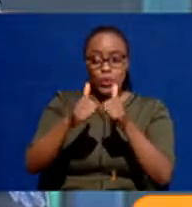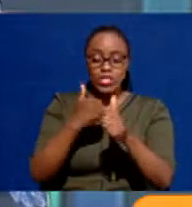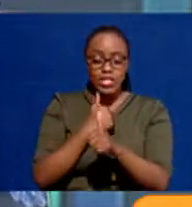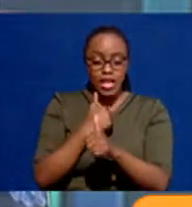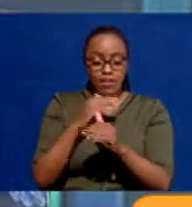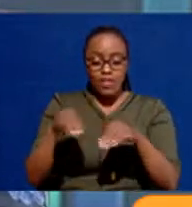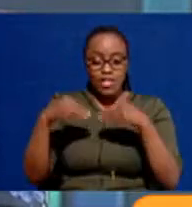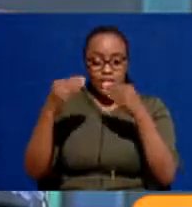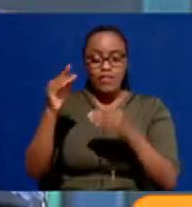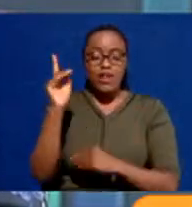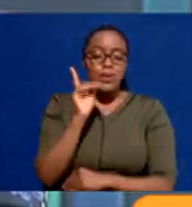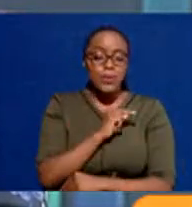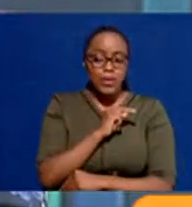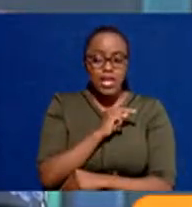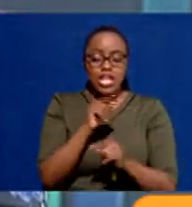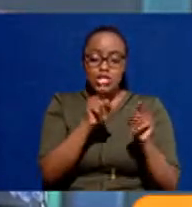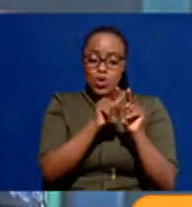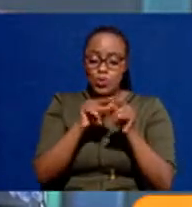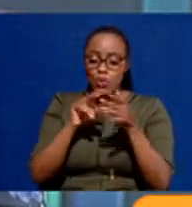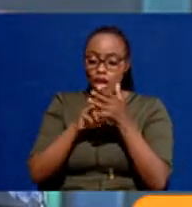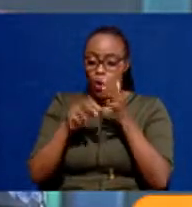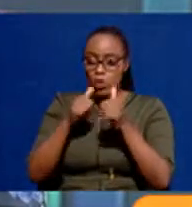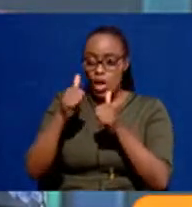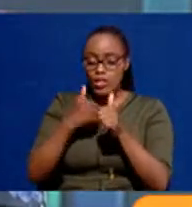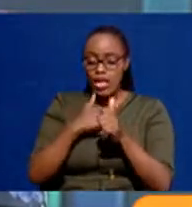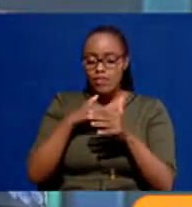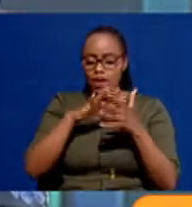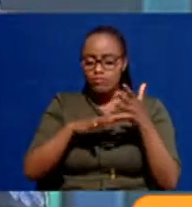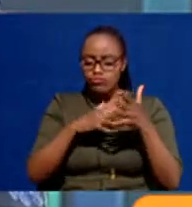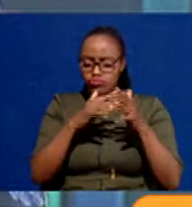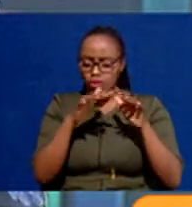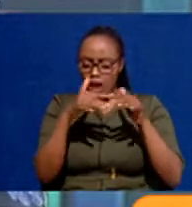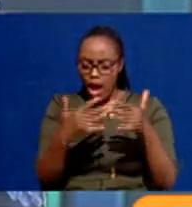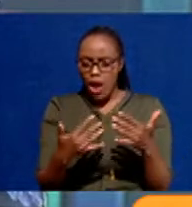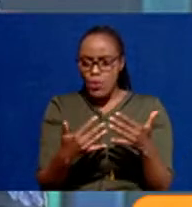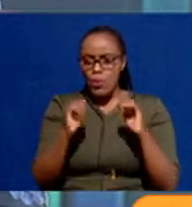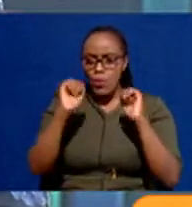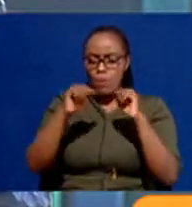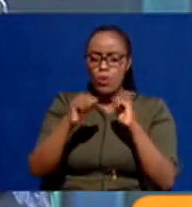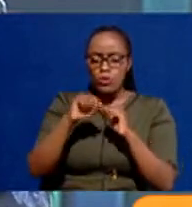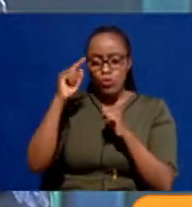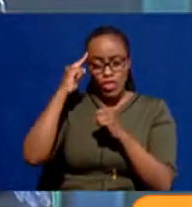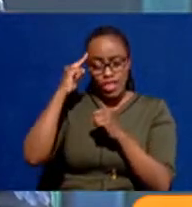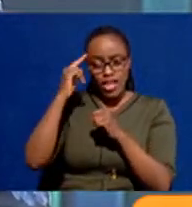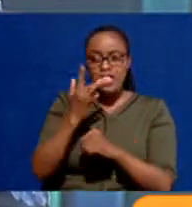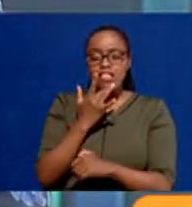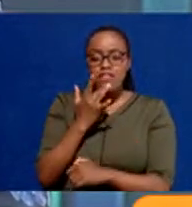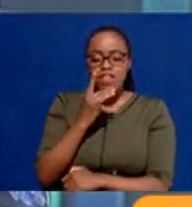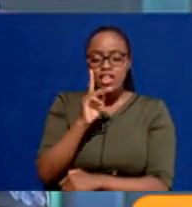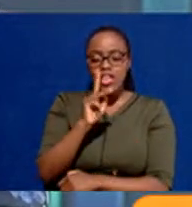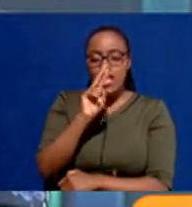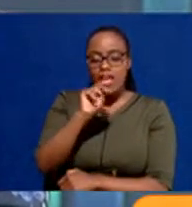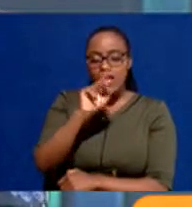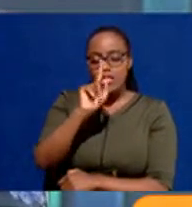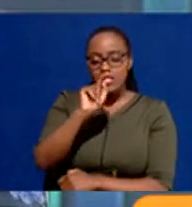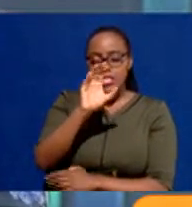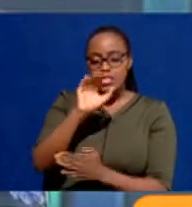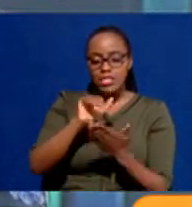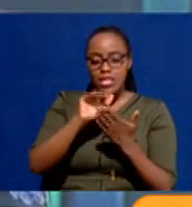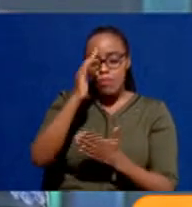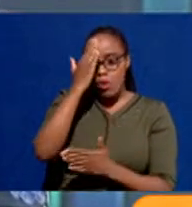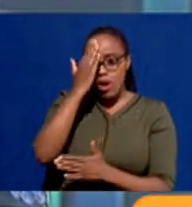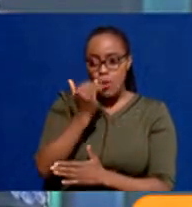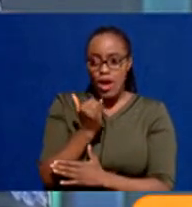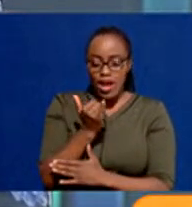that we've given them. The contracts are also structured in such a way that I think they favor KNTC more,